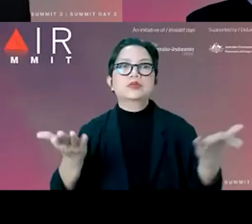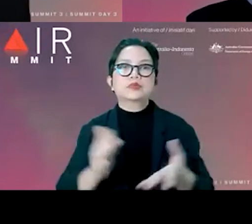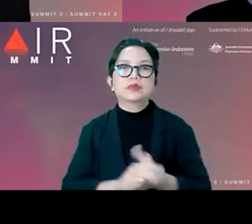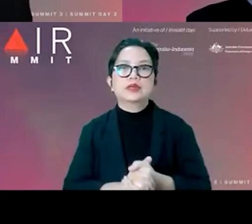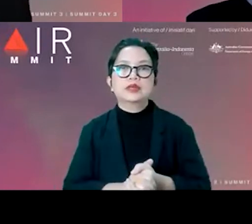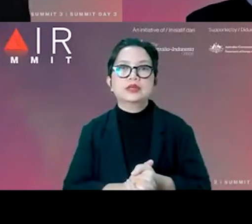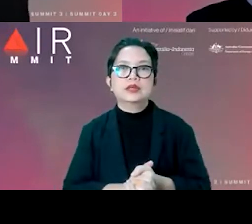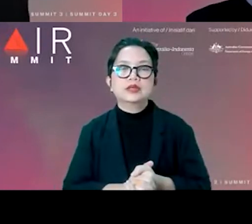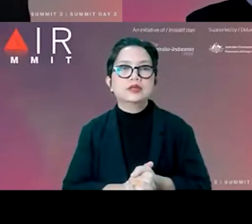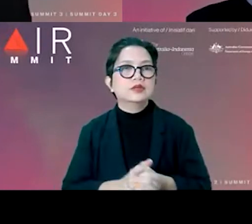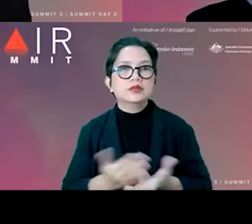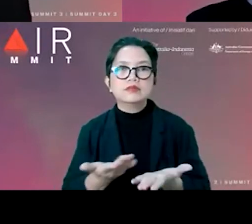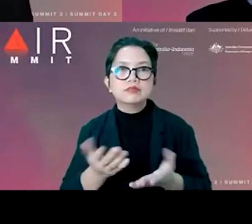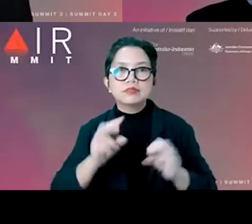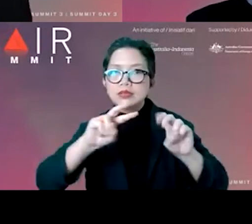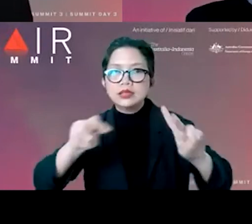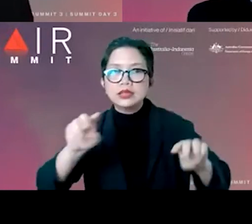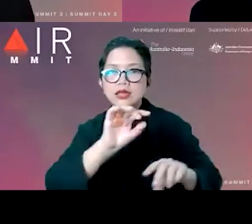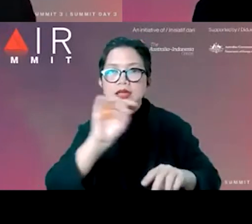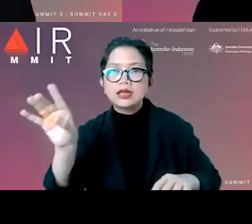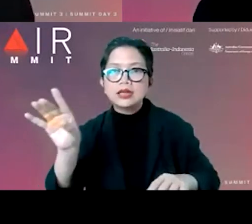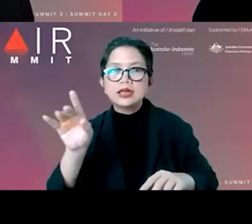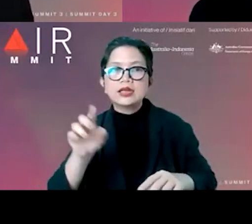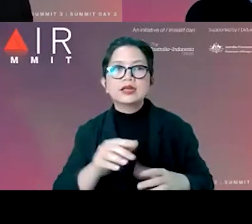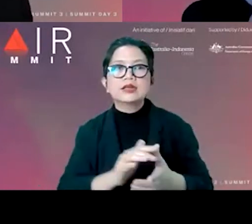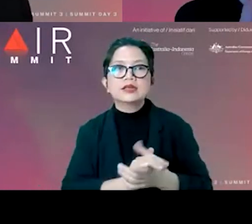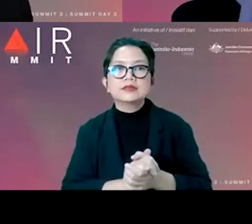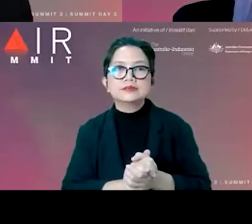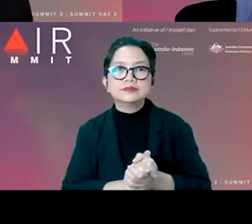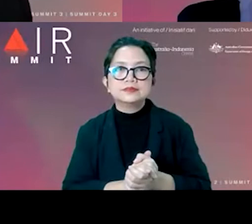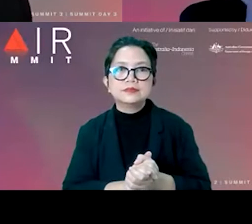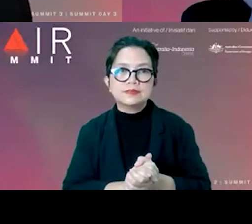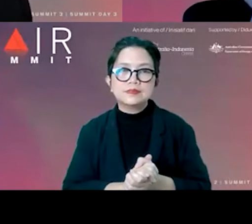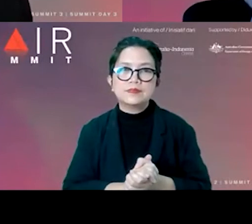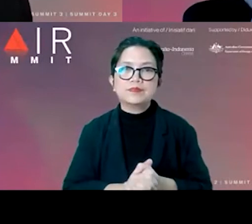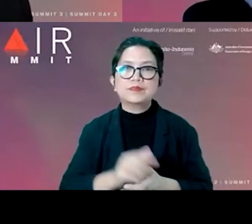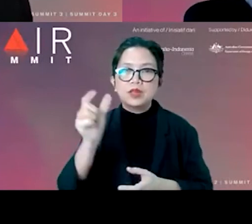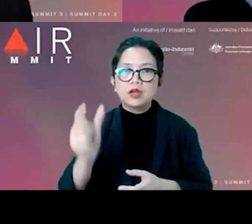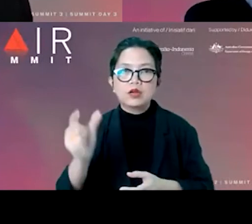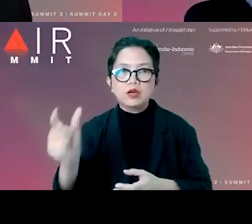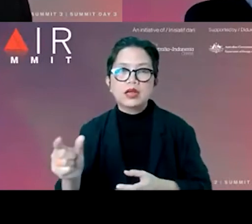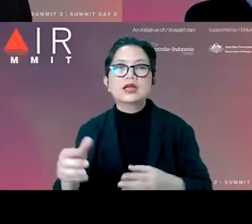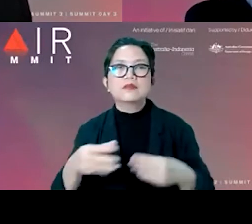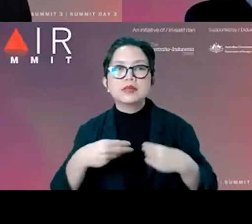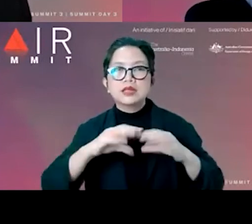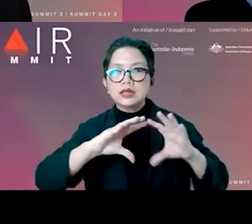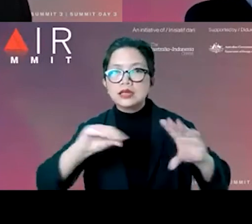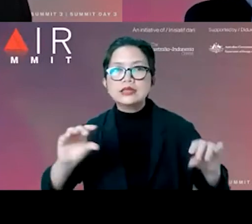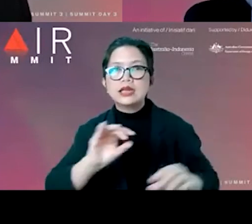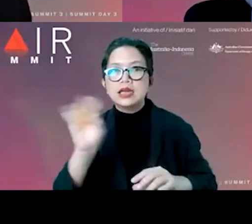of people, students took up other jobs whilst they were still at school. So I think those